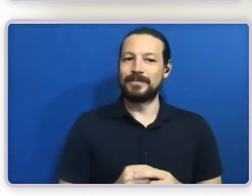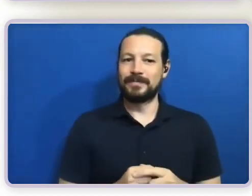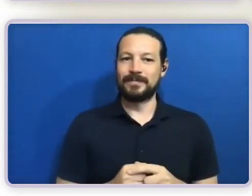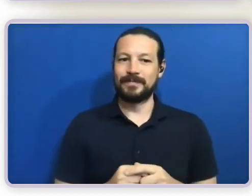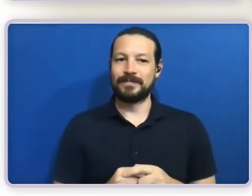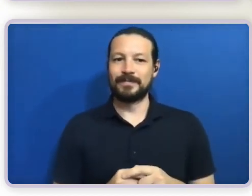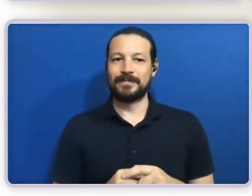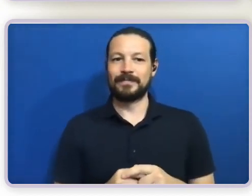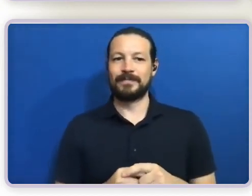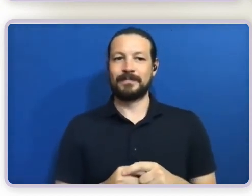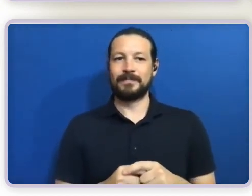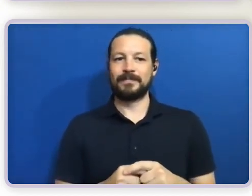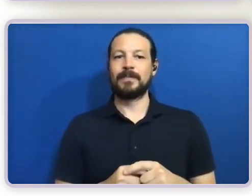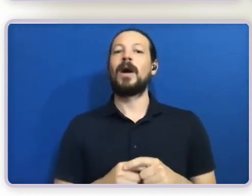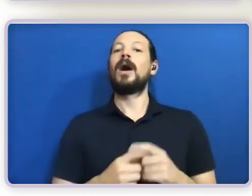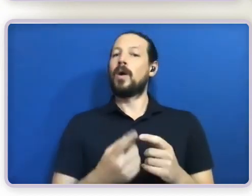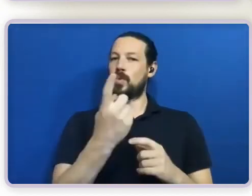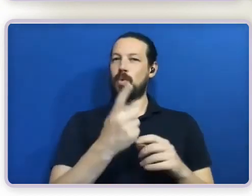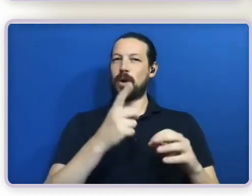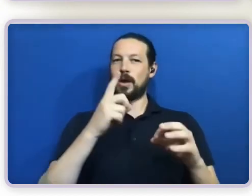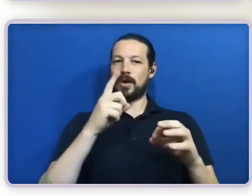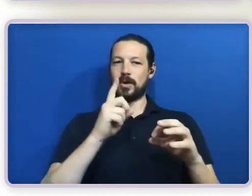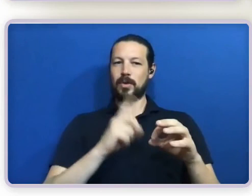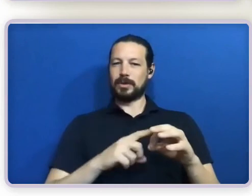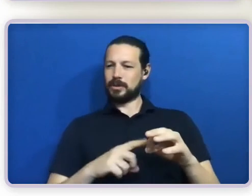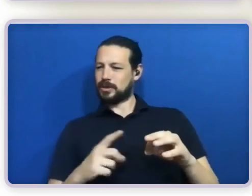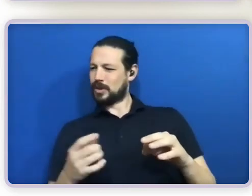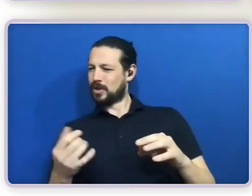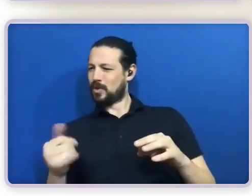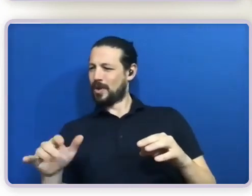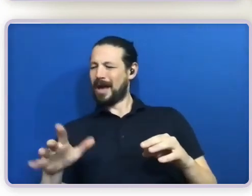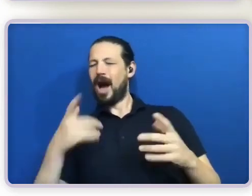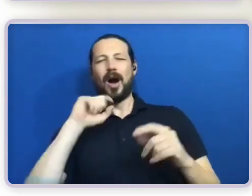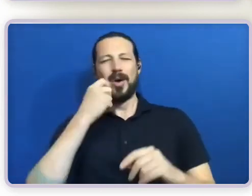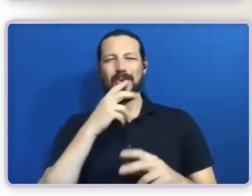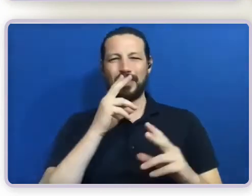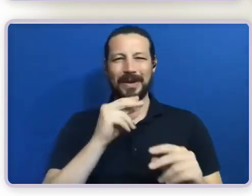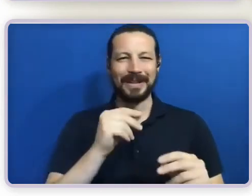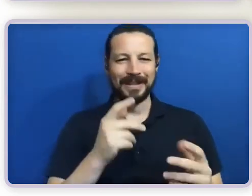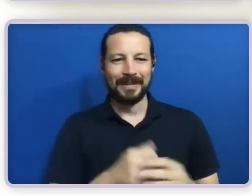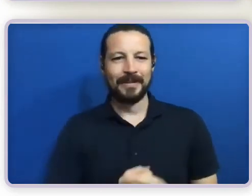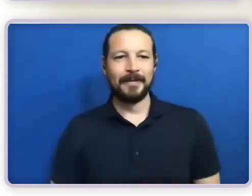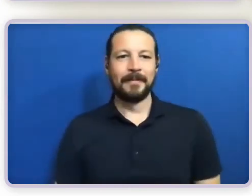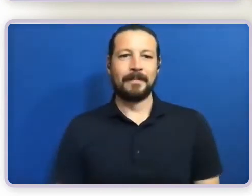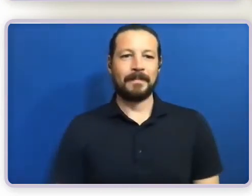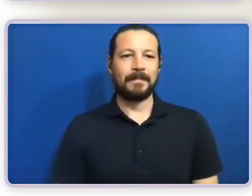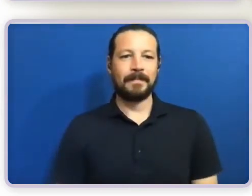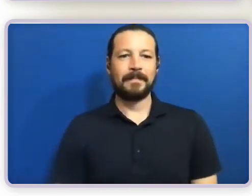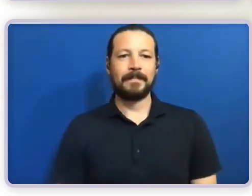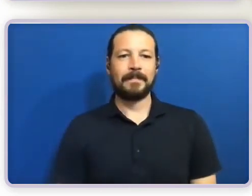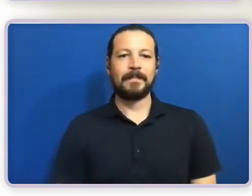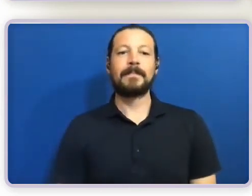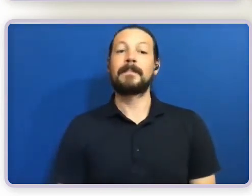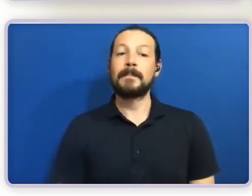I found one question in the wrong section, but I will read it out. It probably won't come up on the screen. But it says,